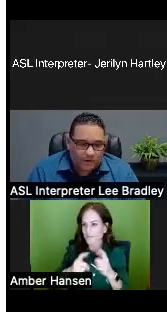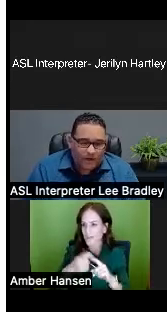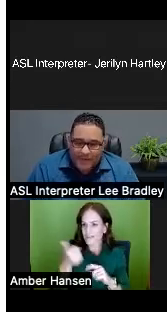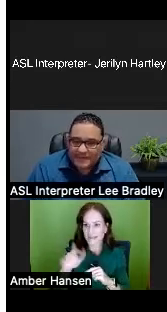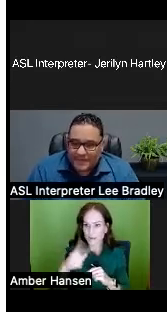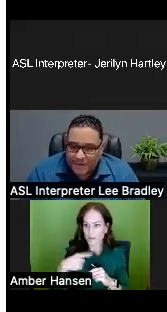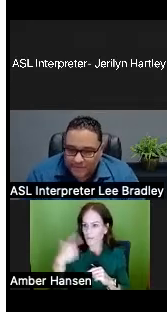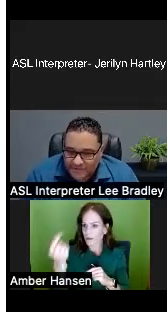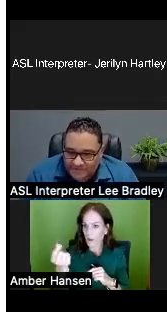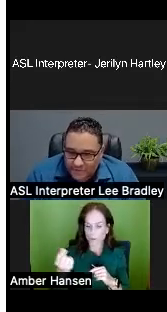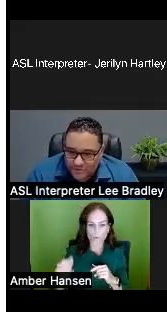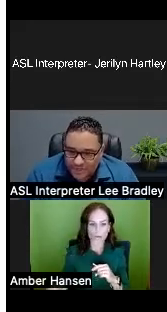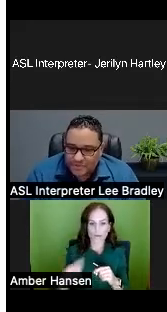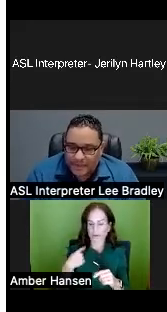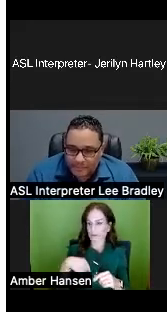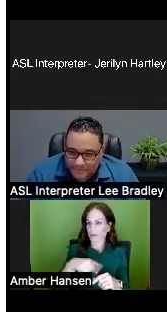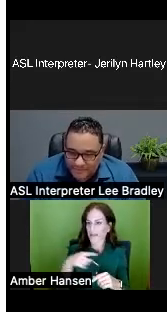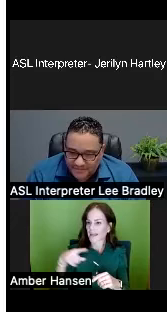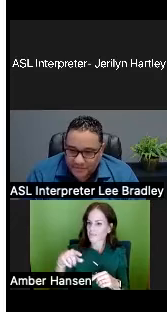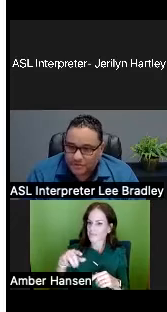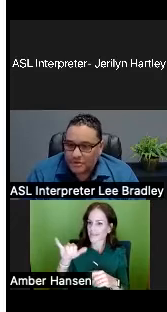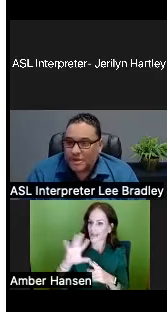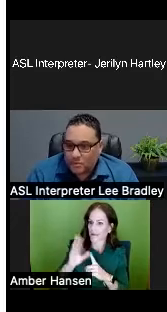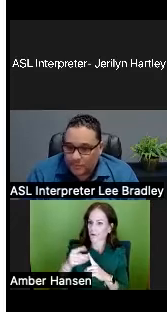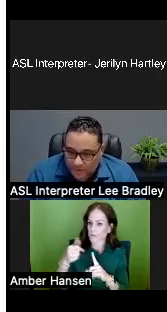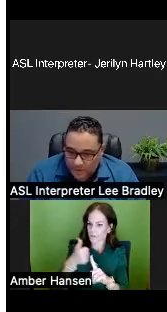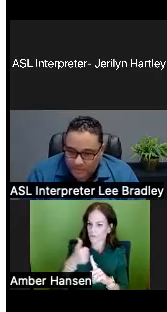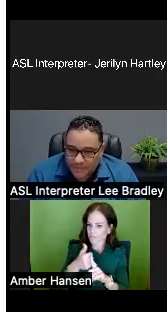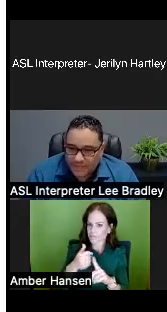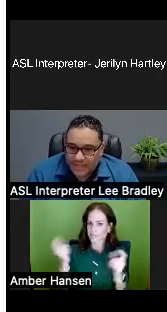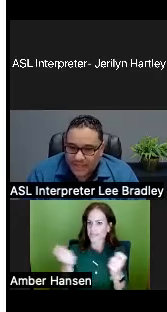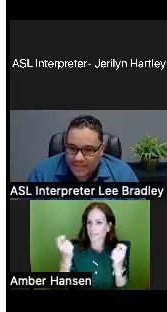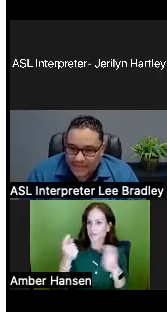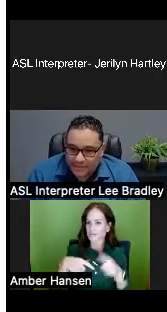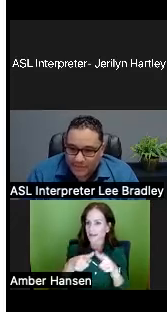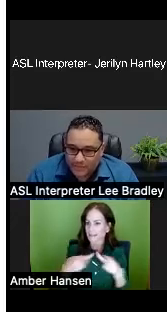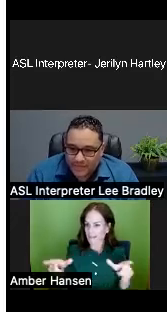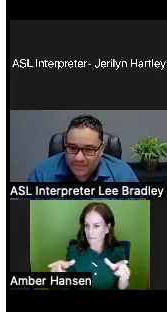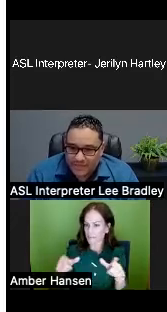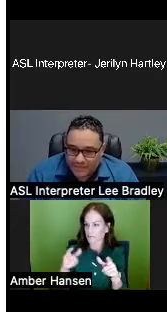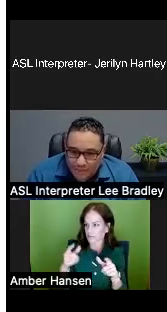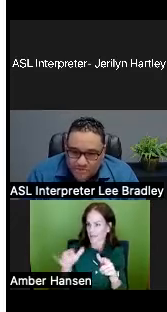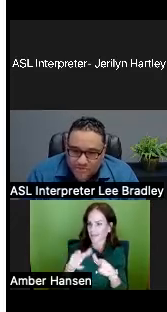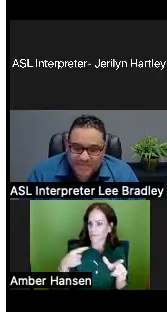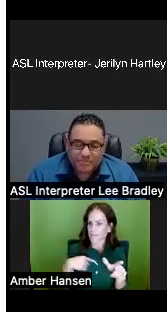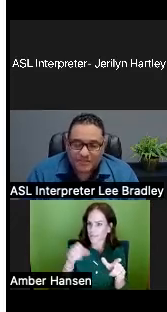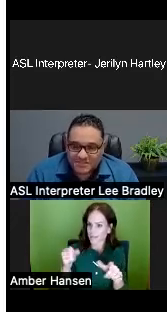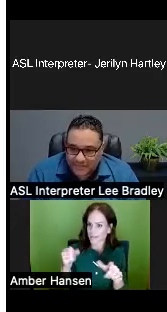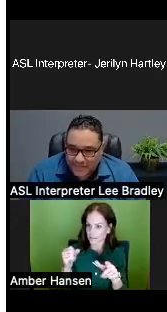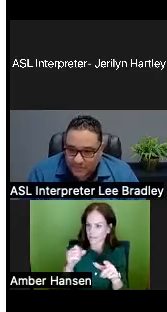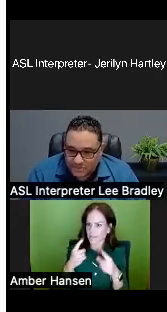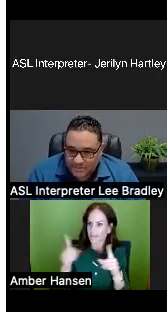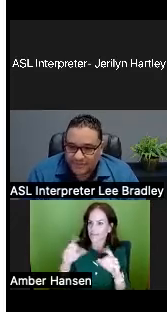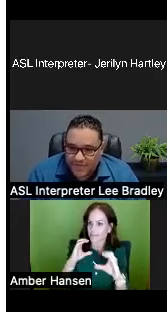are automatically a member of the deaf community. We become members of the deaf community no matter where we go. And the culture celebrates